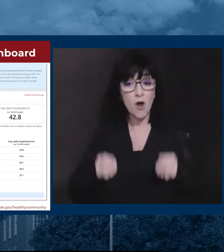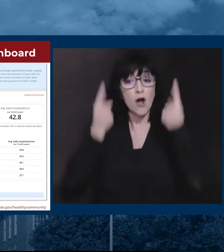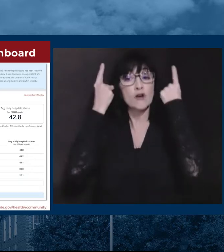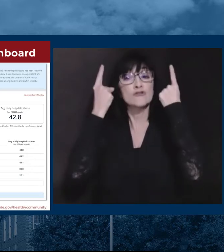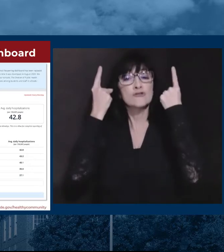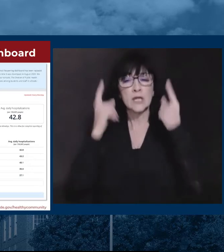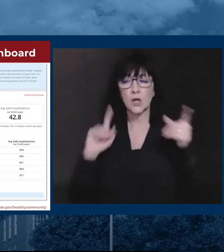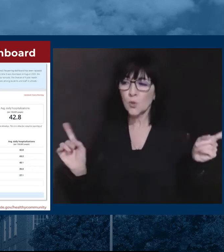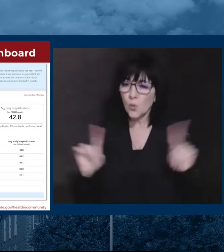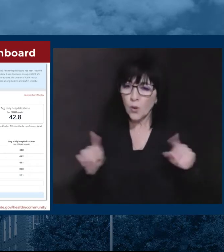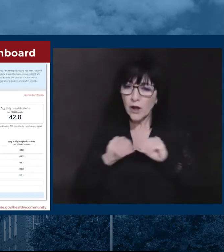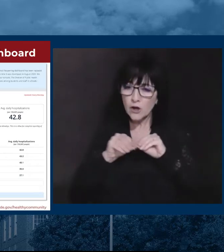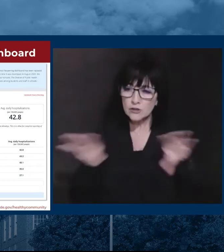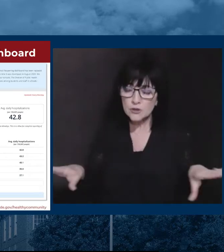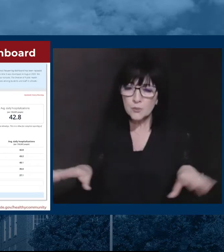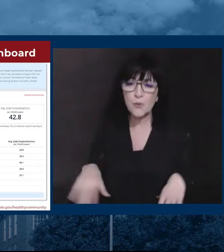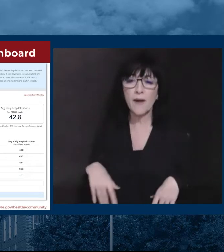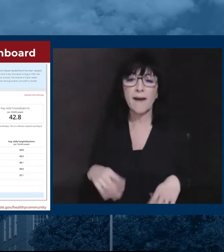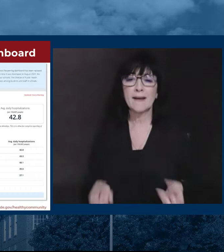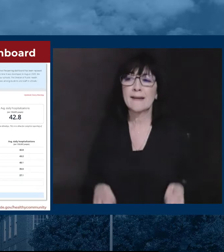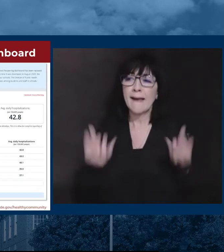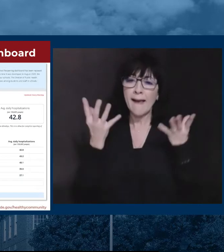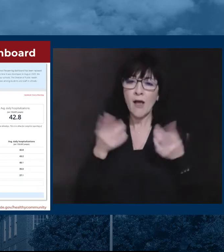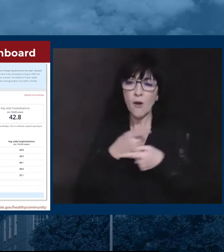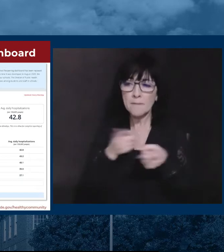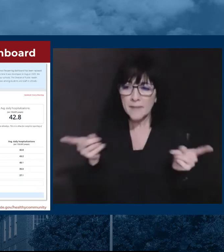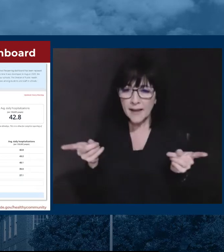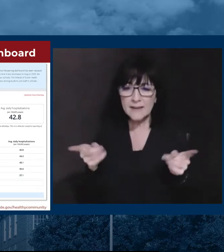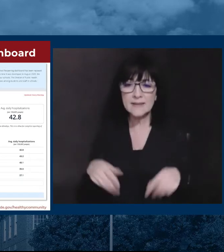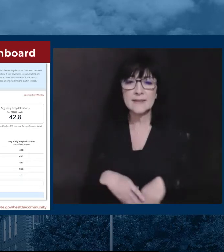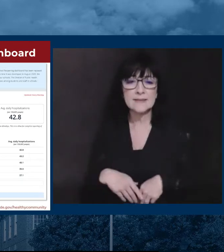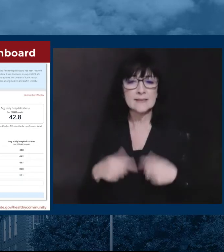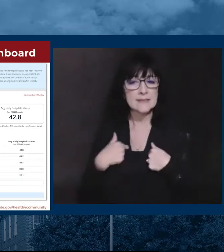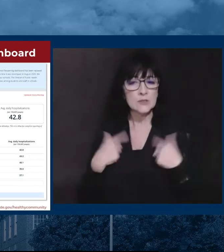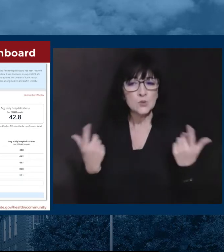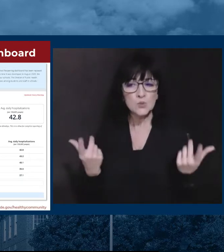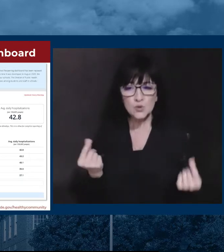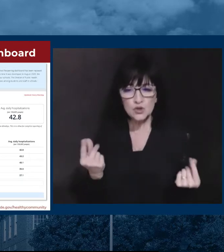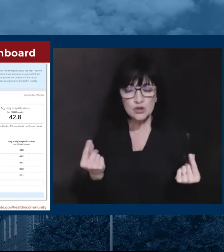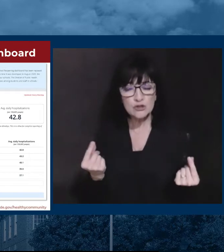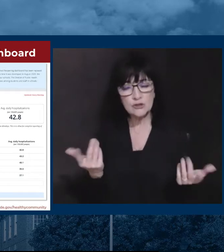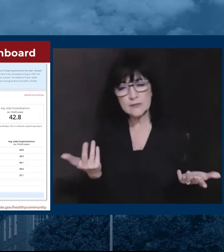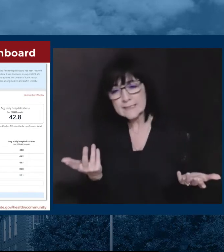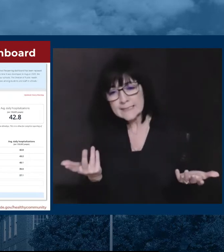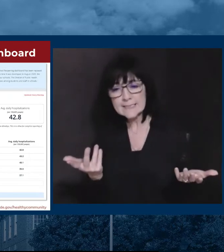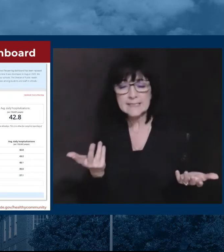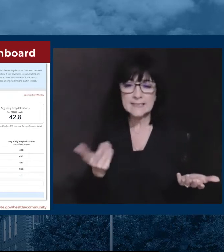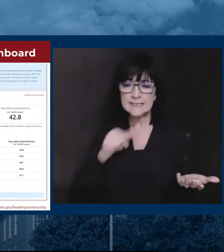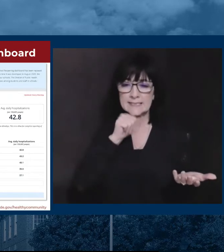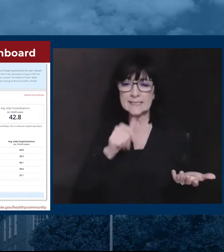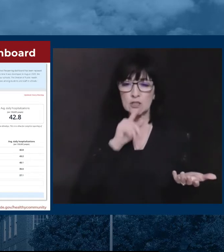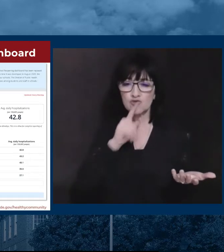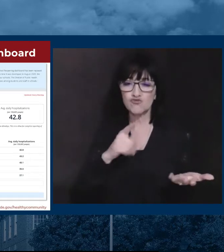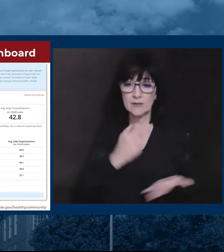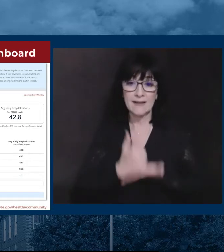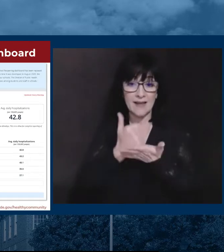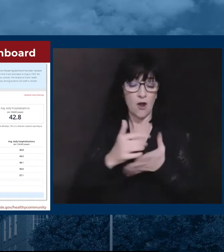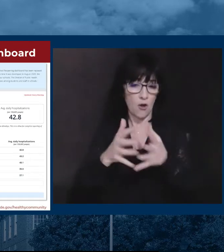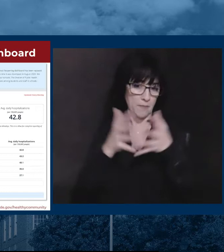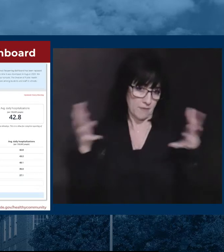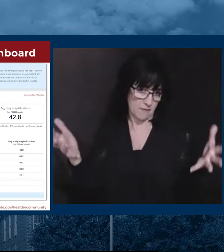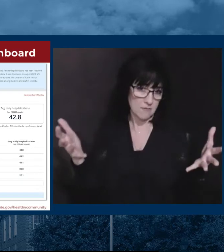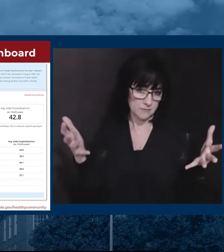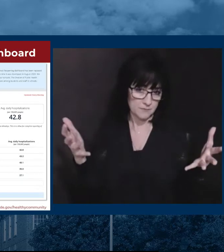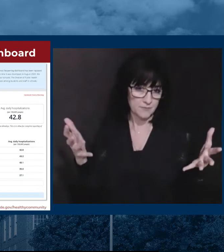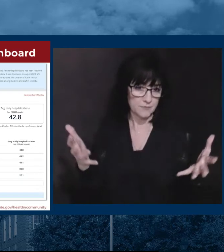of community spread, that although there were more cases of people